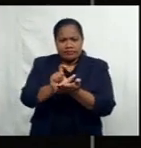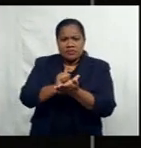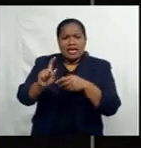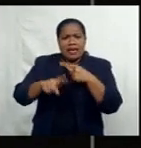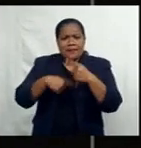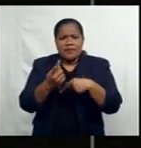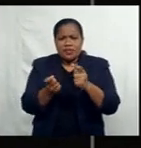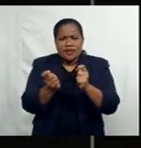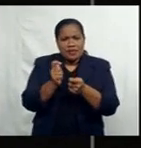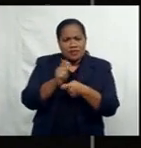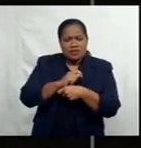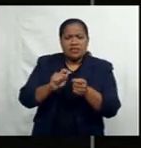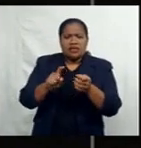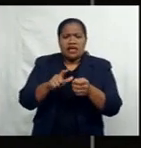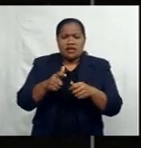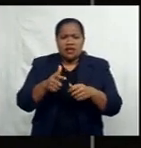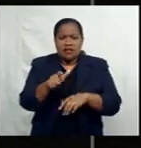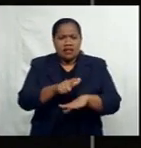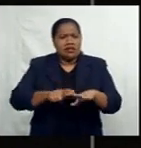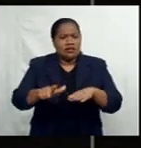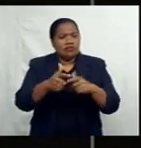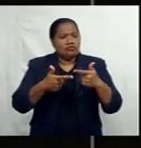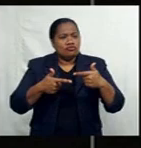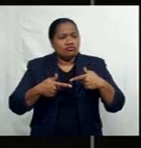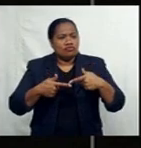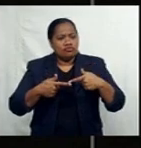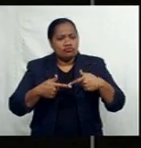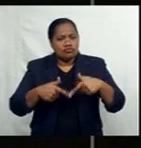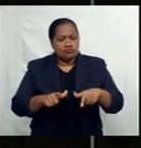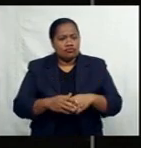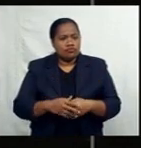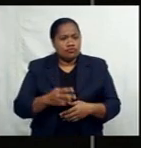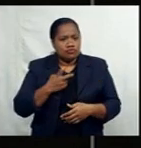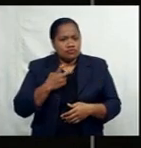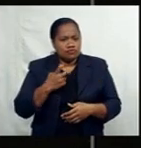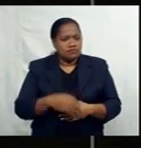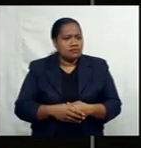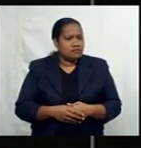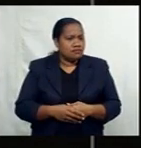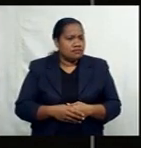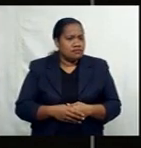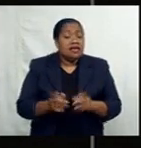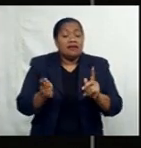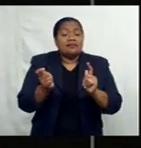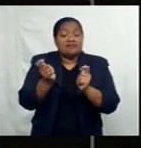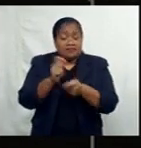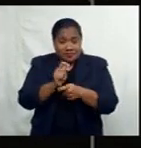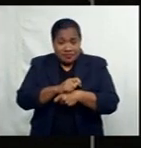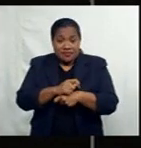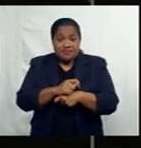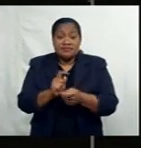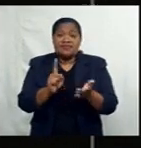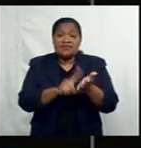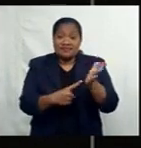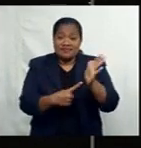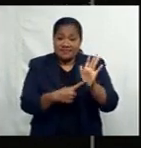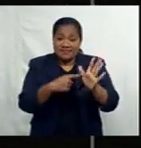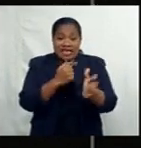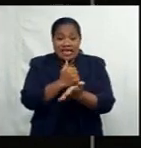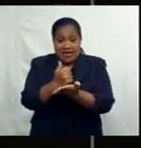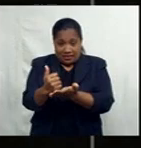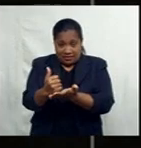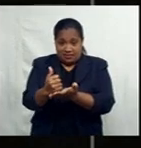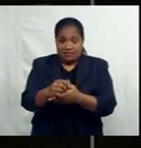to the land transport budget, also highlighted amendments to the Land Transport Act,